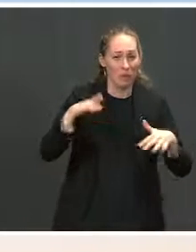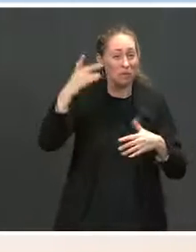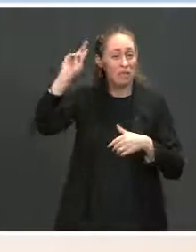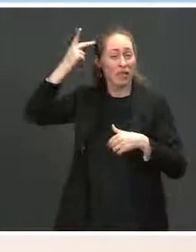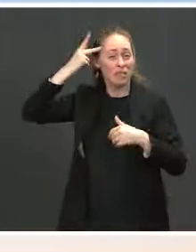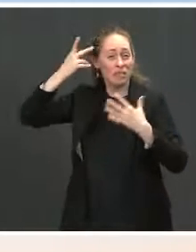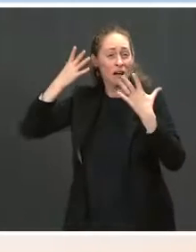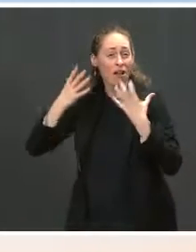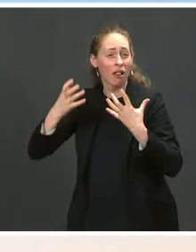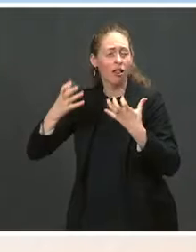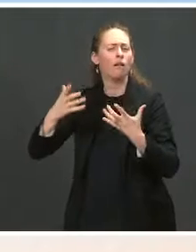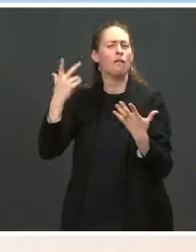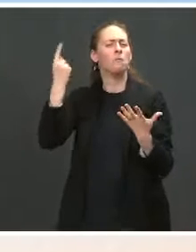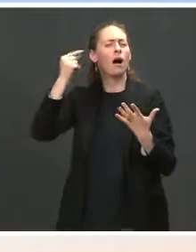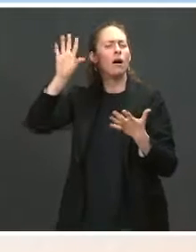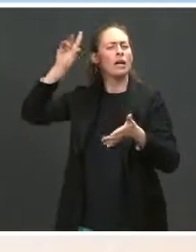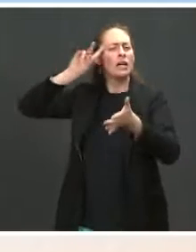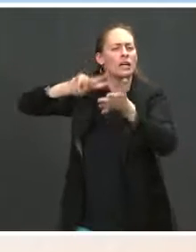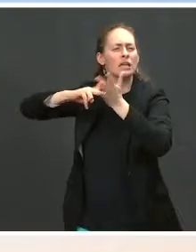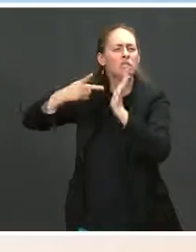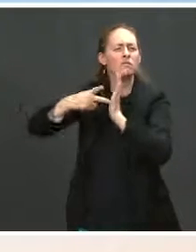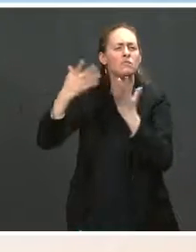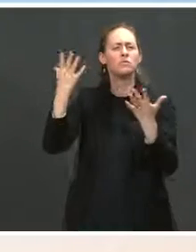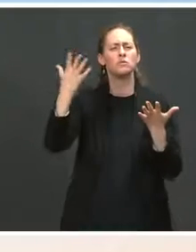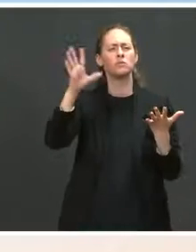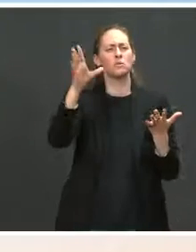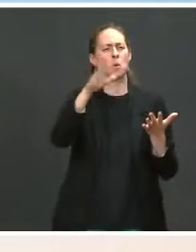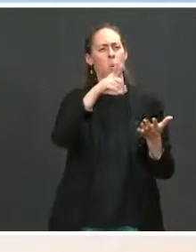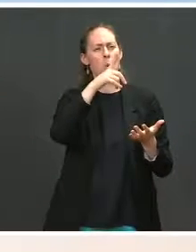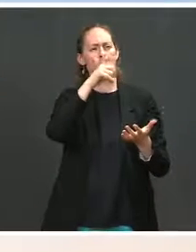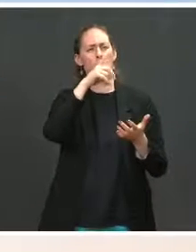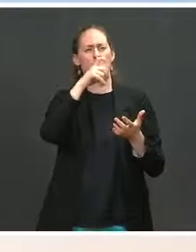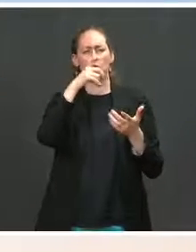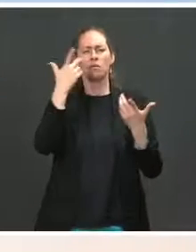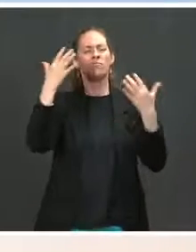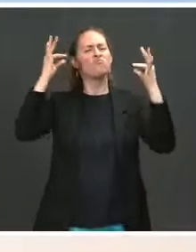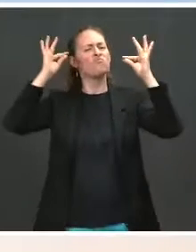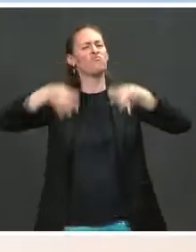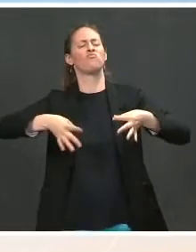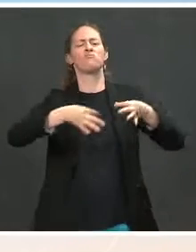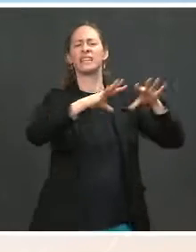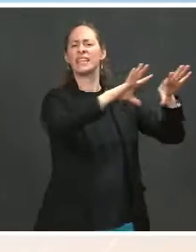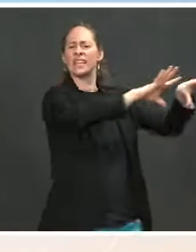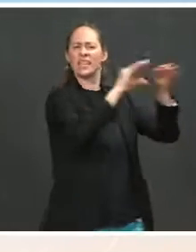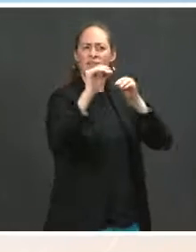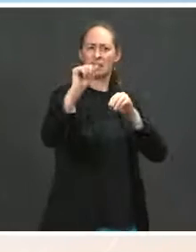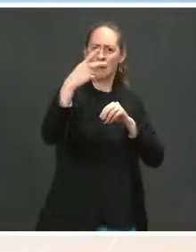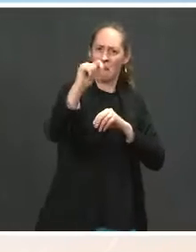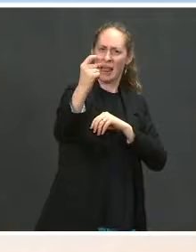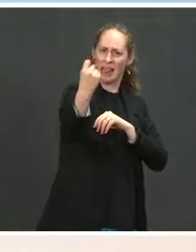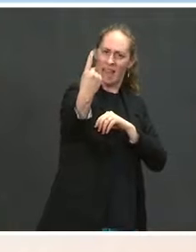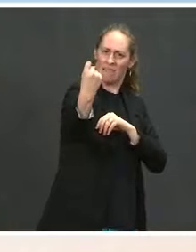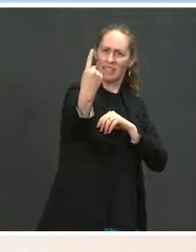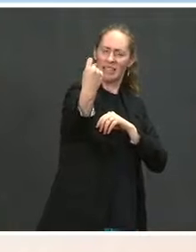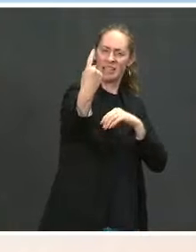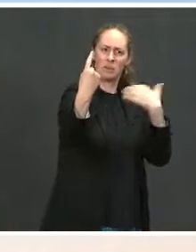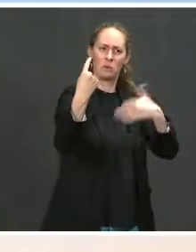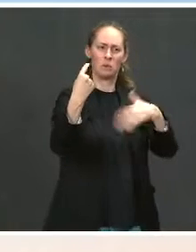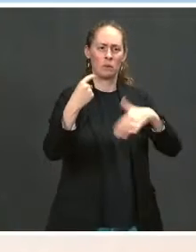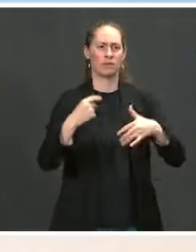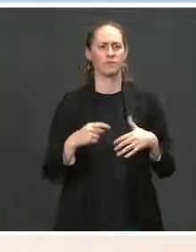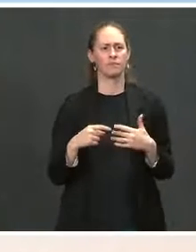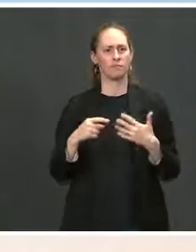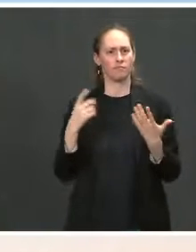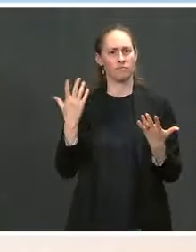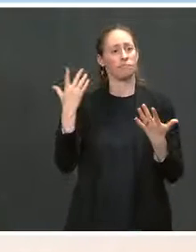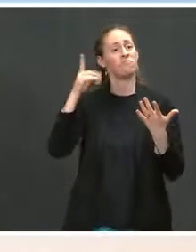on who came up with that deadline and why? I think it was the president wanting to send a clear message that this is not